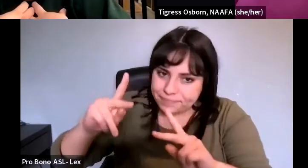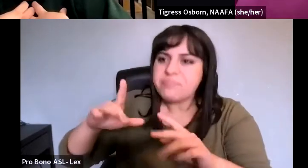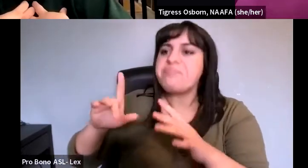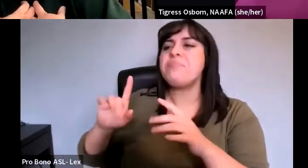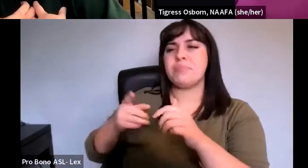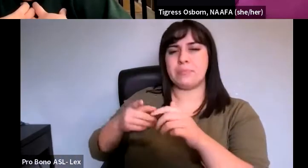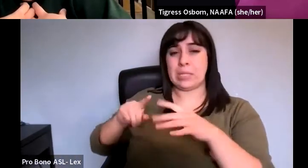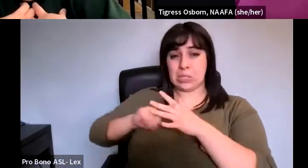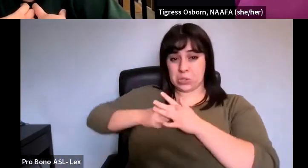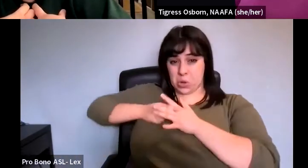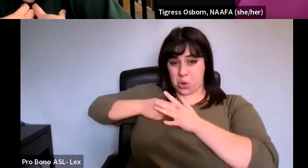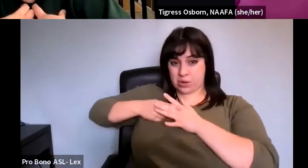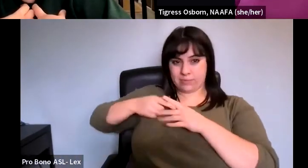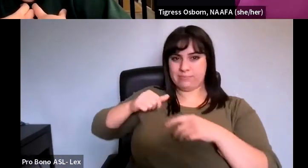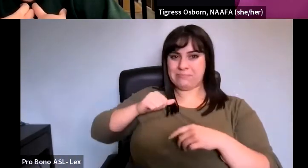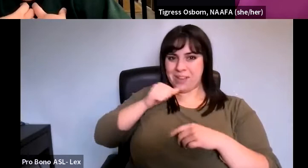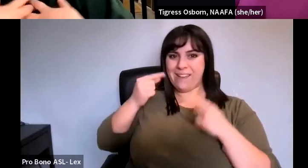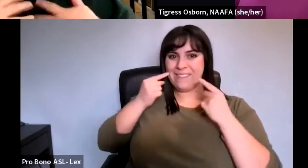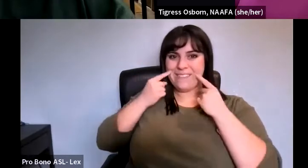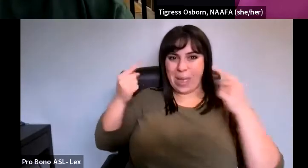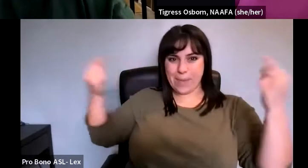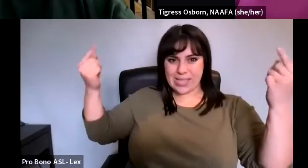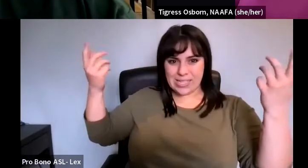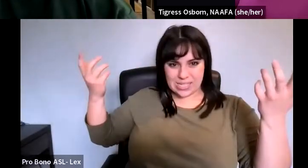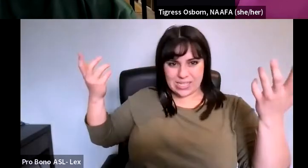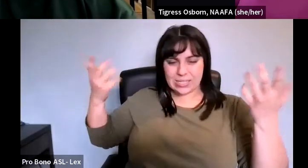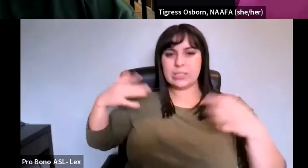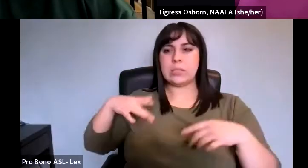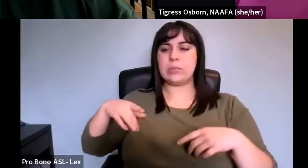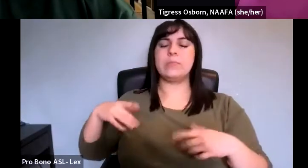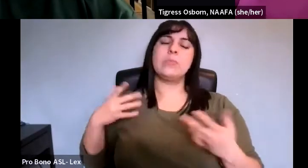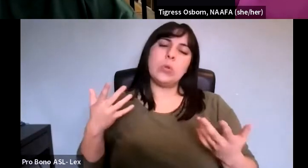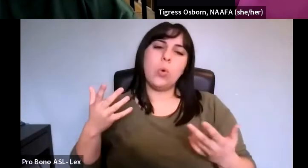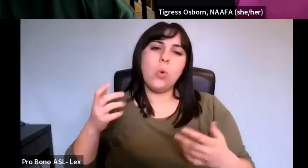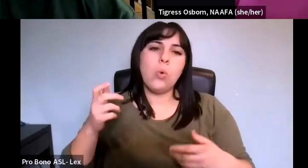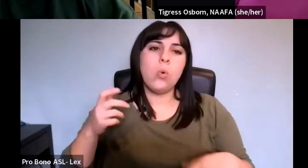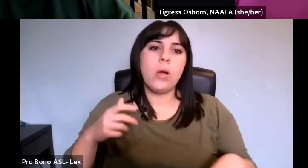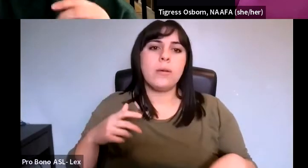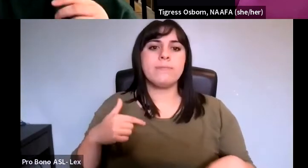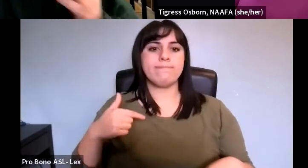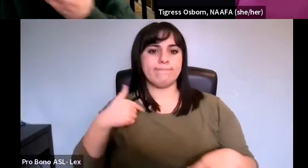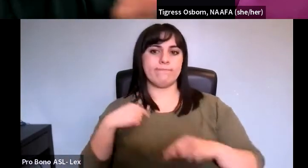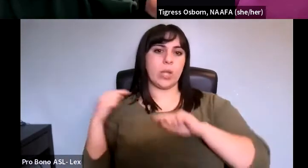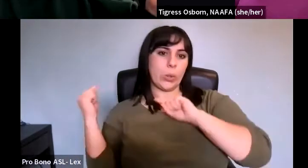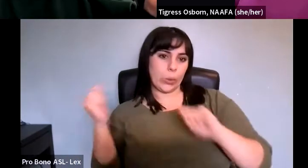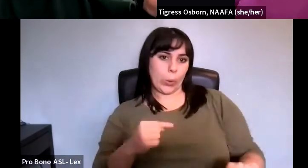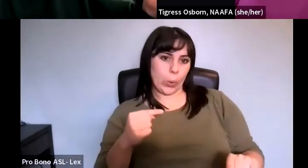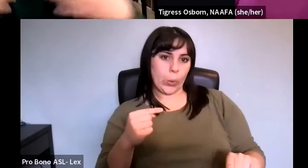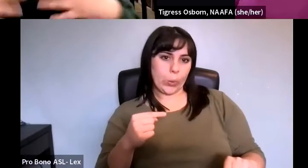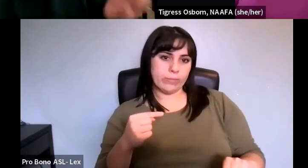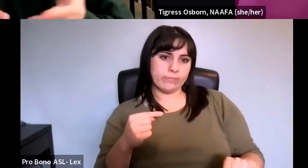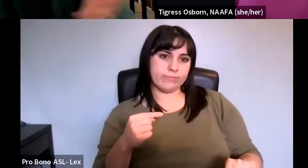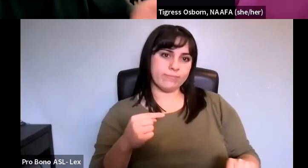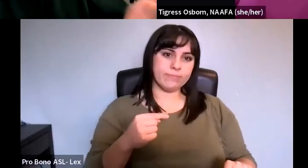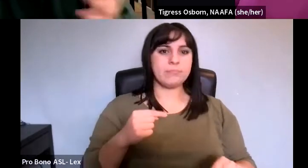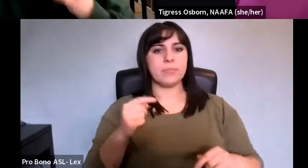wasn't famous. I didn't have anyone, like I would only gig to people who had just paid money to see comedy, you